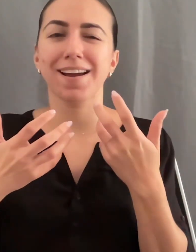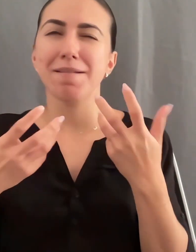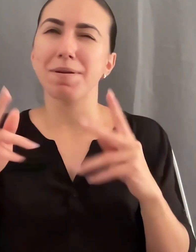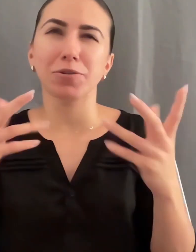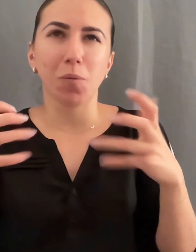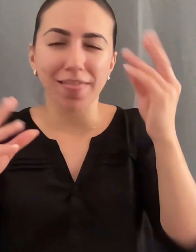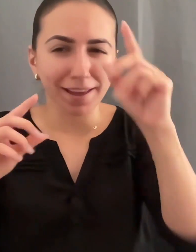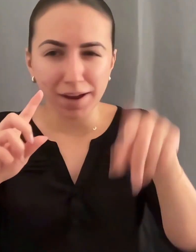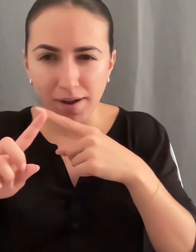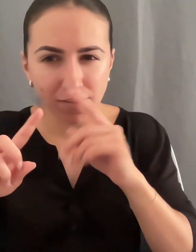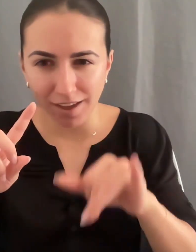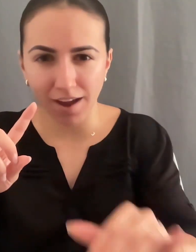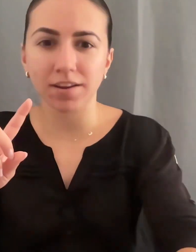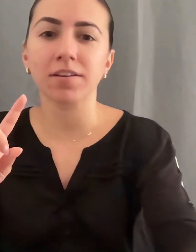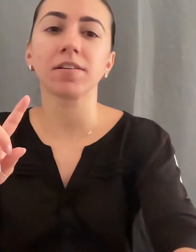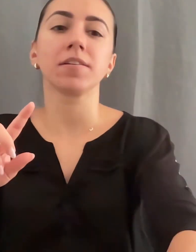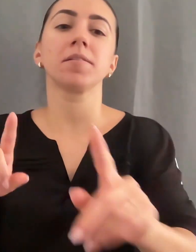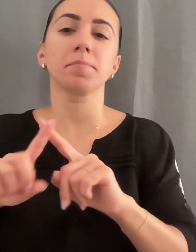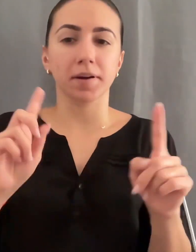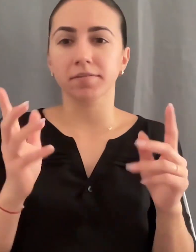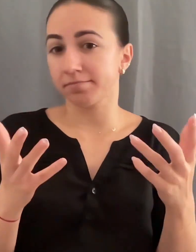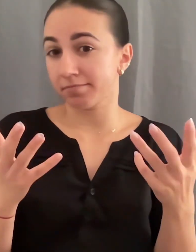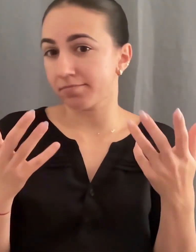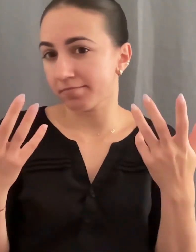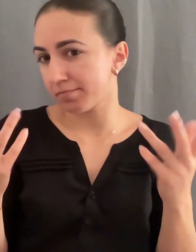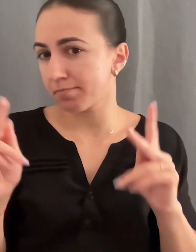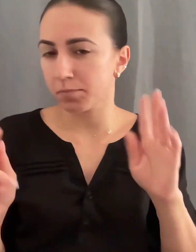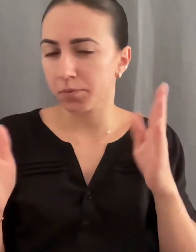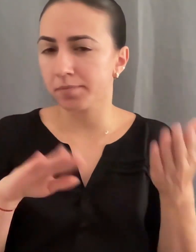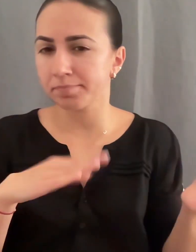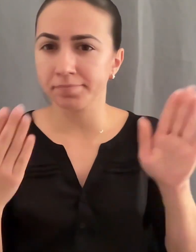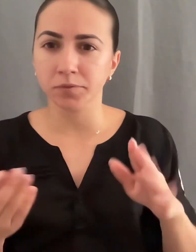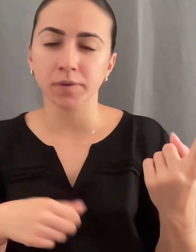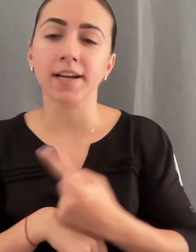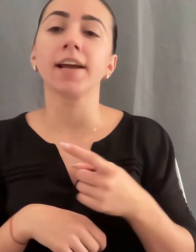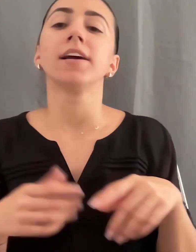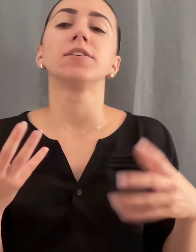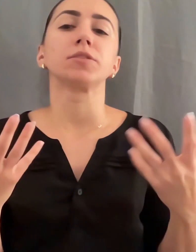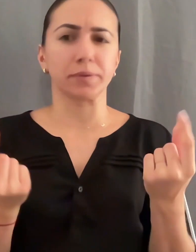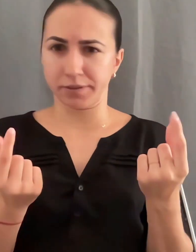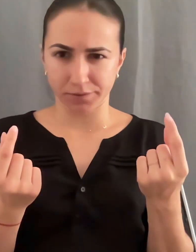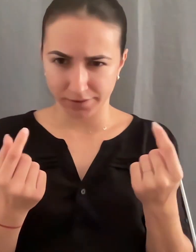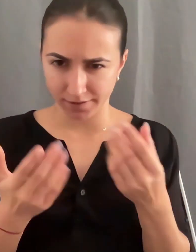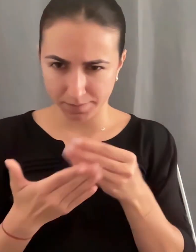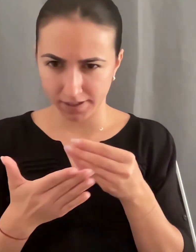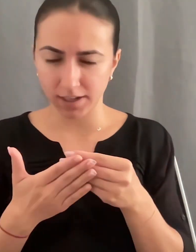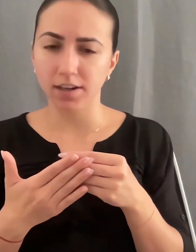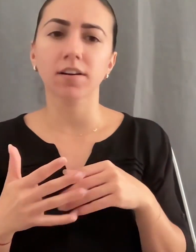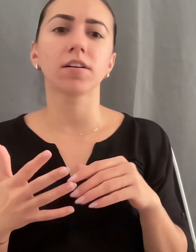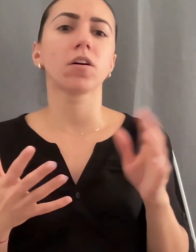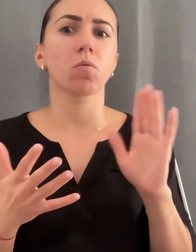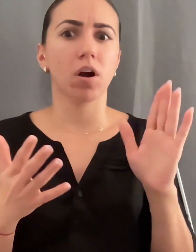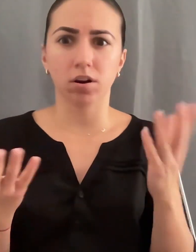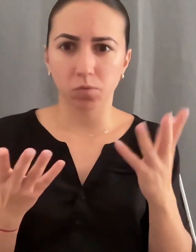to think about, but it's, 10 out of 10 people are still going to die. And so people want to know, what do I do with the funds in the ABLE account? What's going to